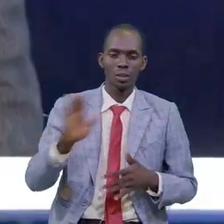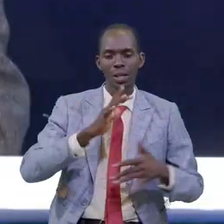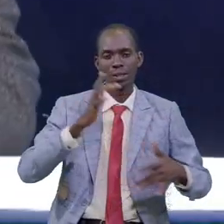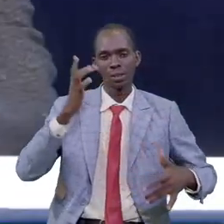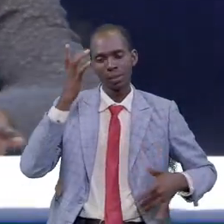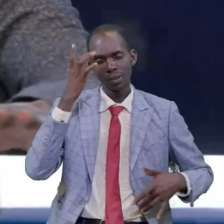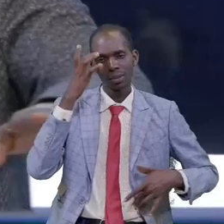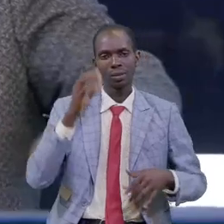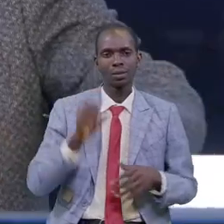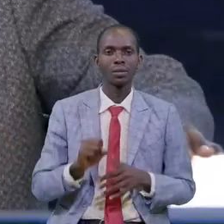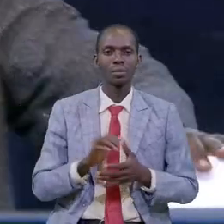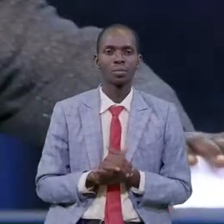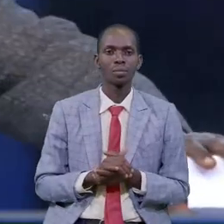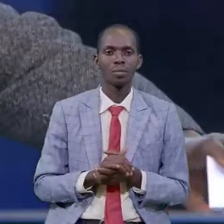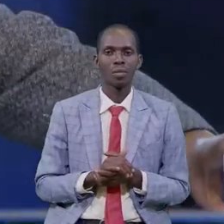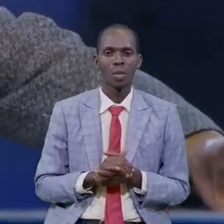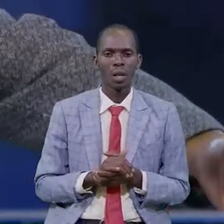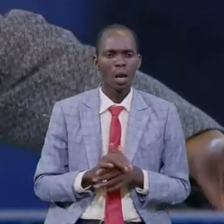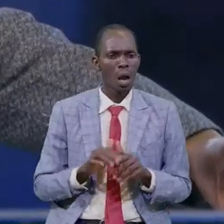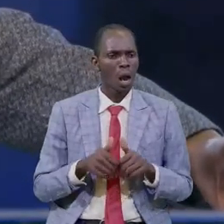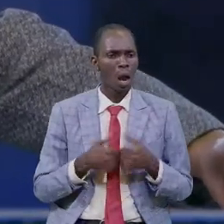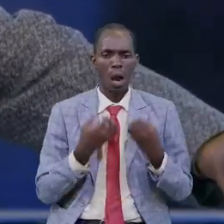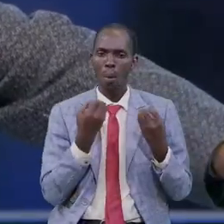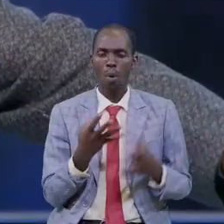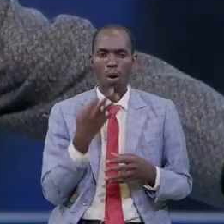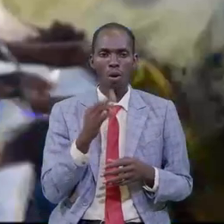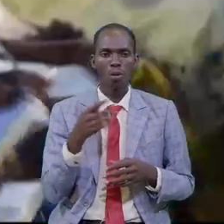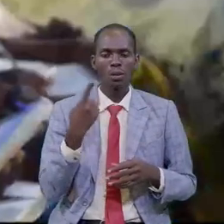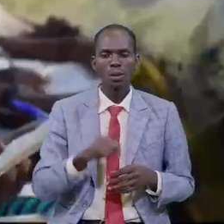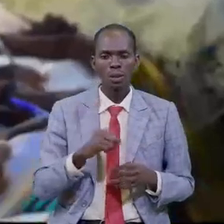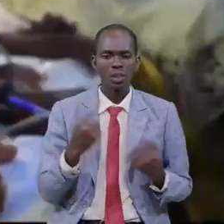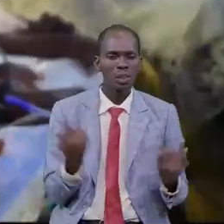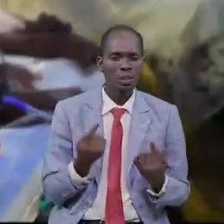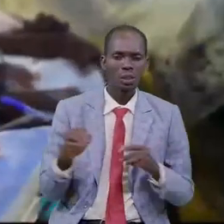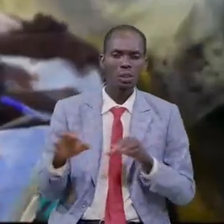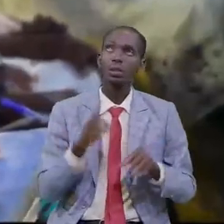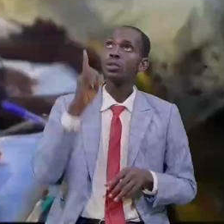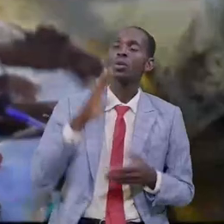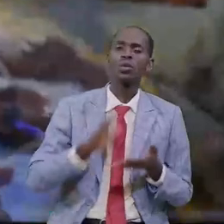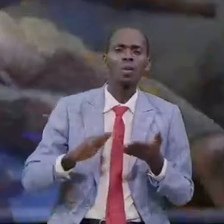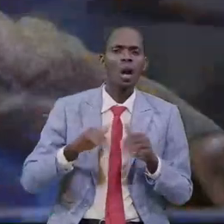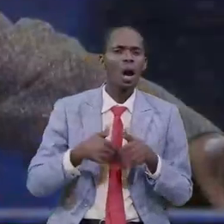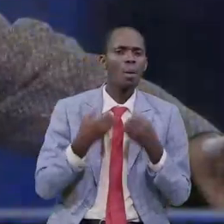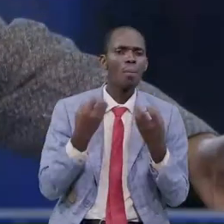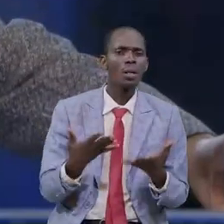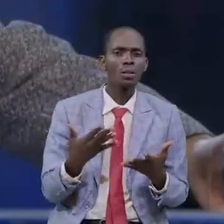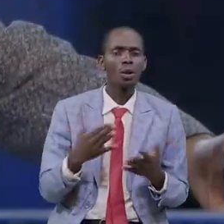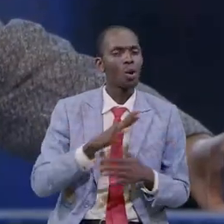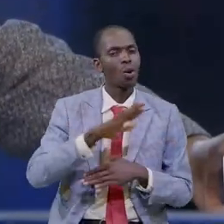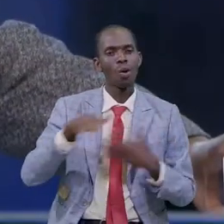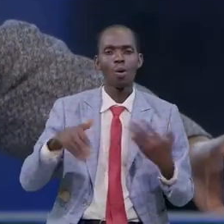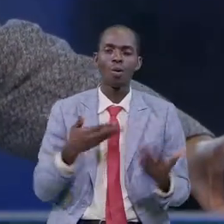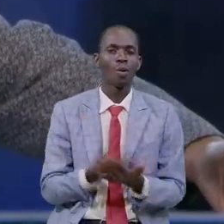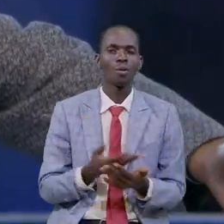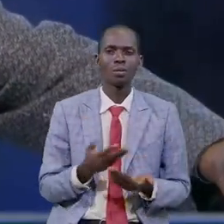qui guérit. How many of their iniquities did the Lord forgive? Combien de leurs iniquités le Seigneur a pardonné? I've lost